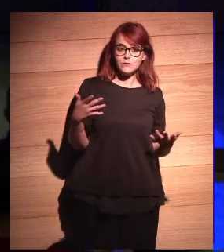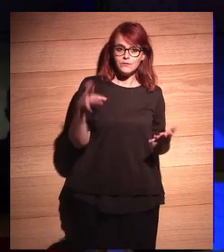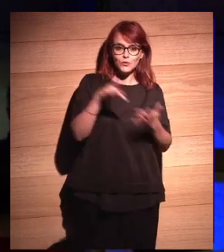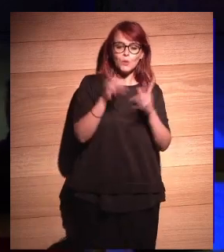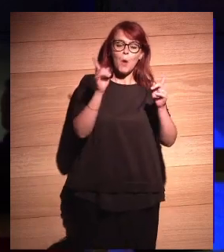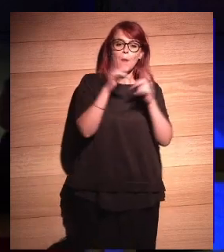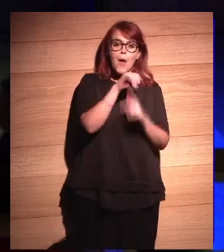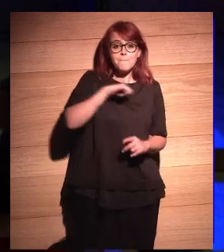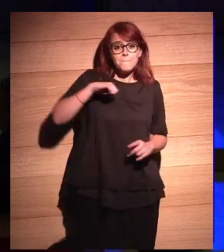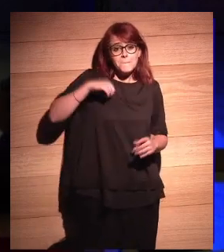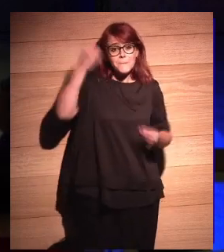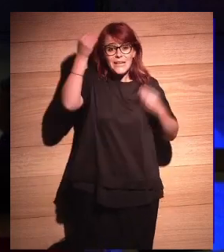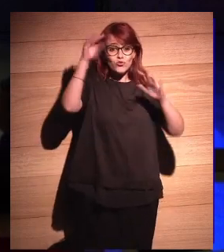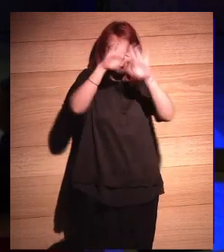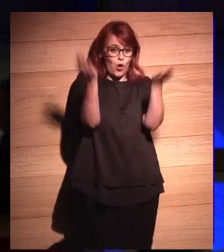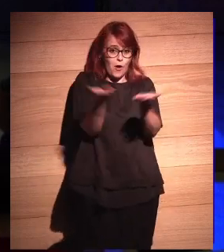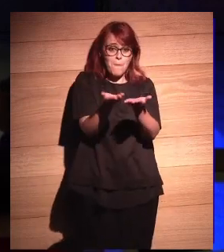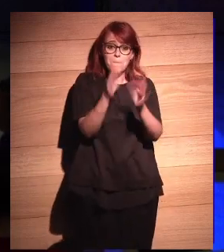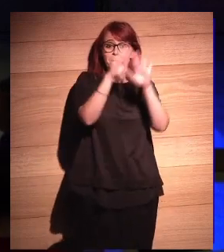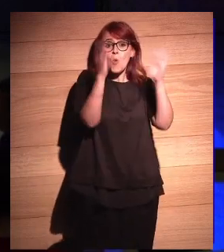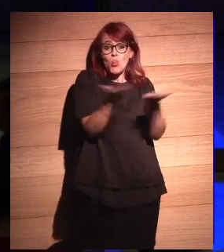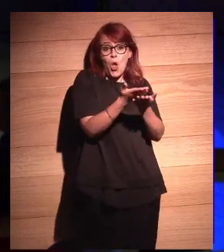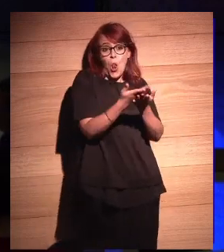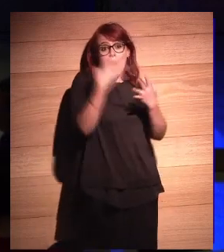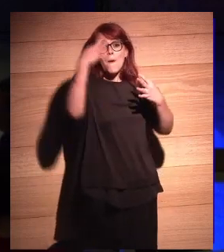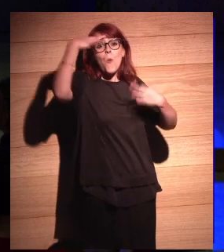only person in the world with this problem.